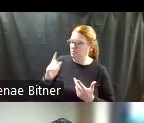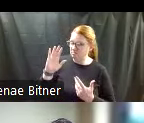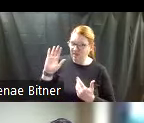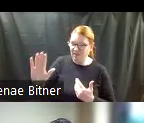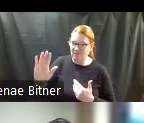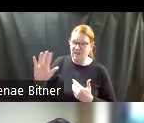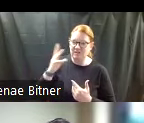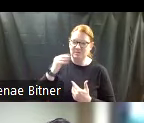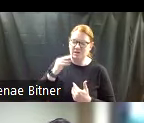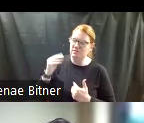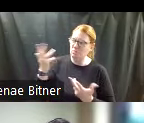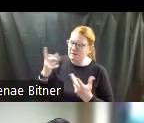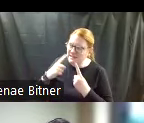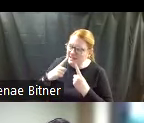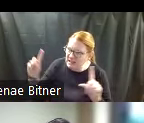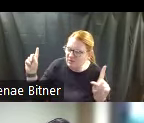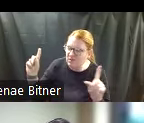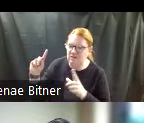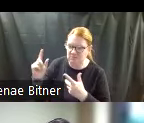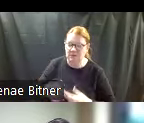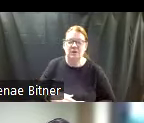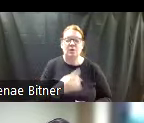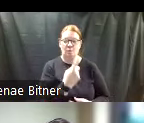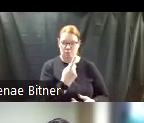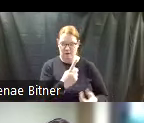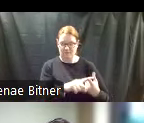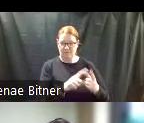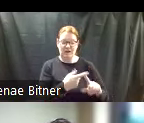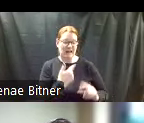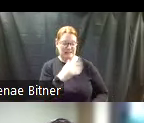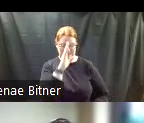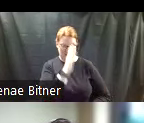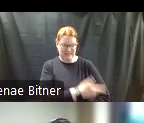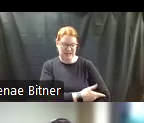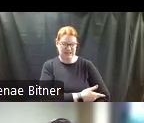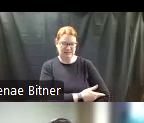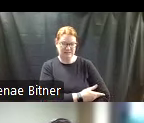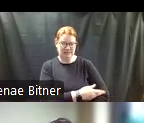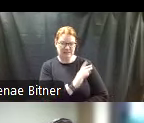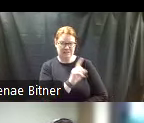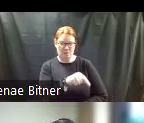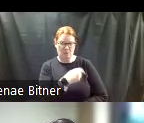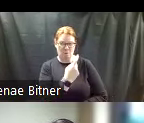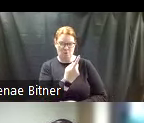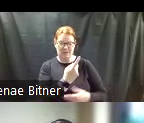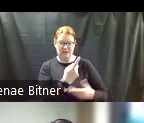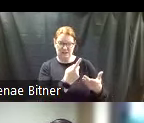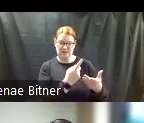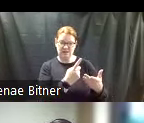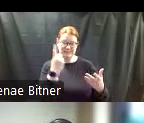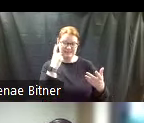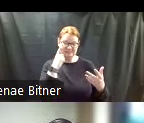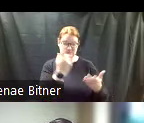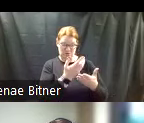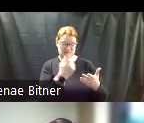Um, we have one friend that has a son who, as far as I understand, his only exceptionality is hearing loss.